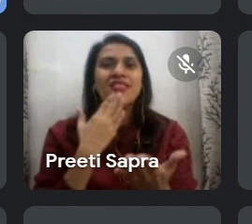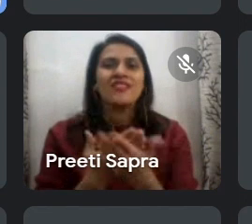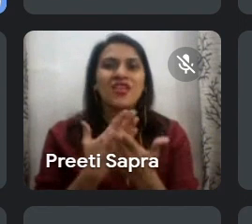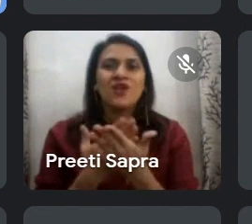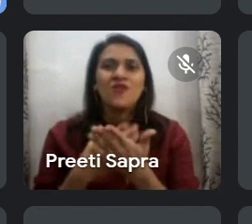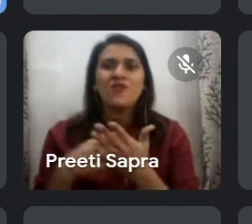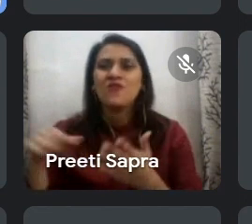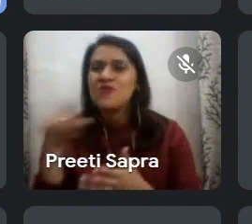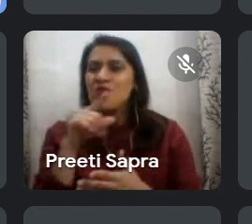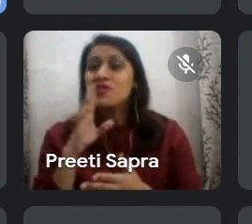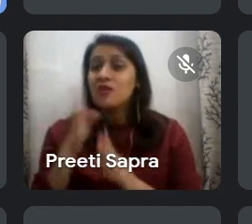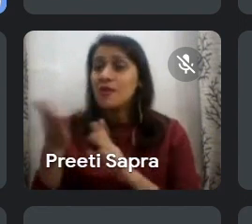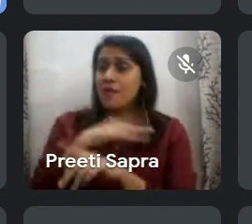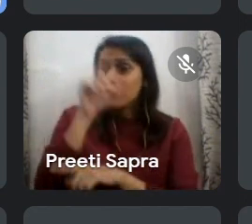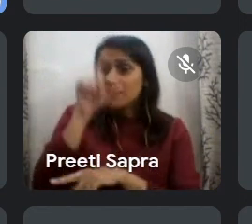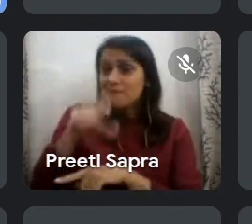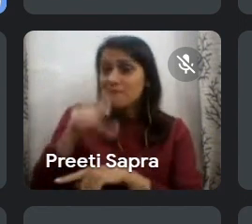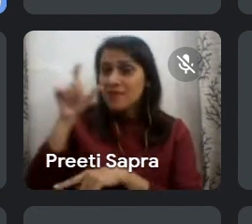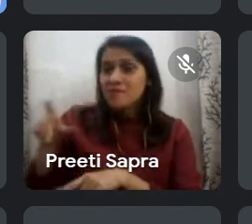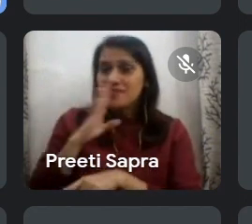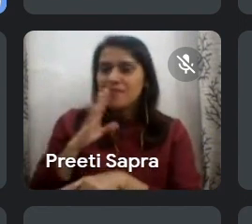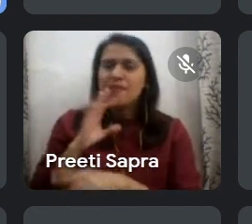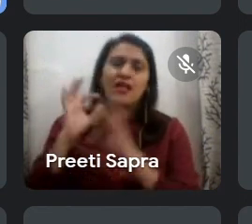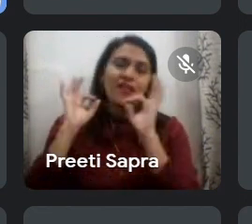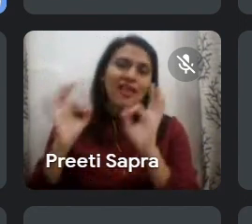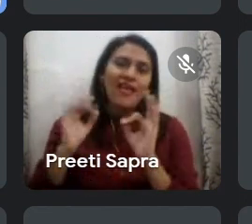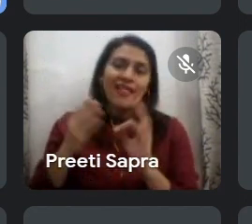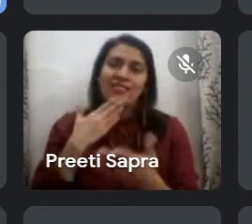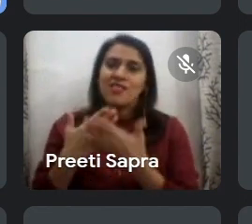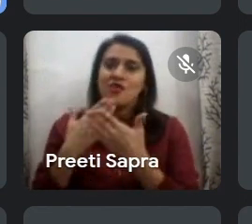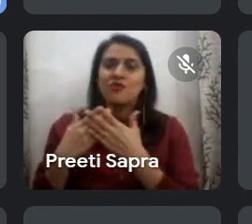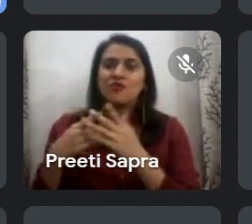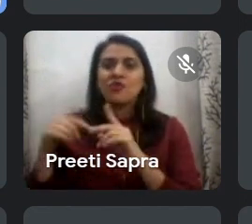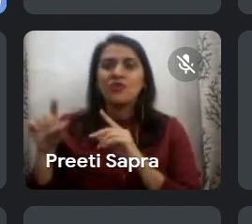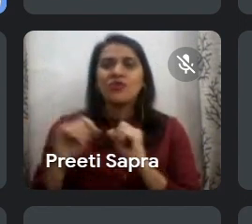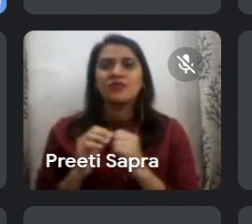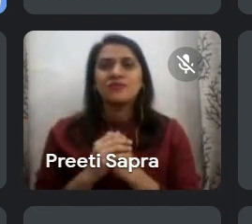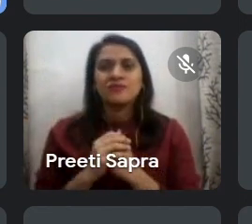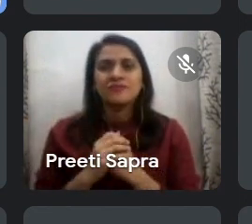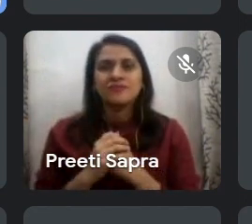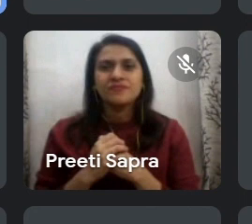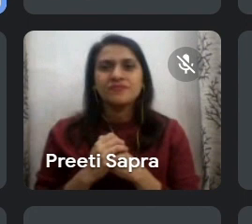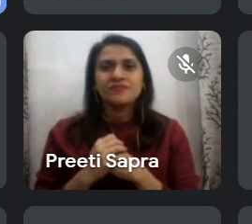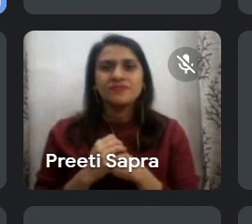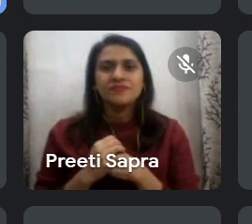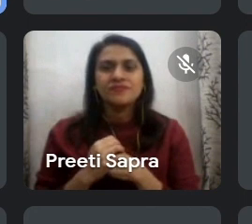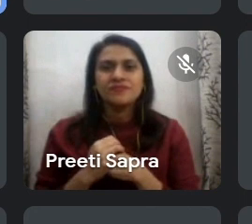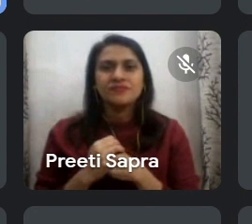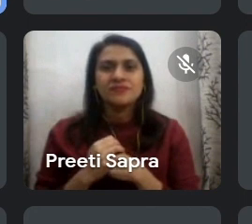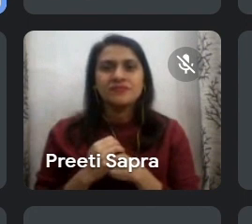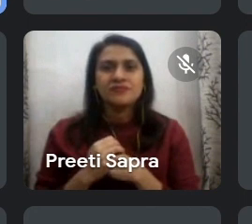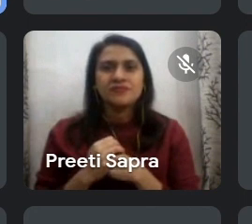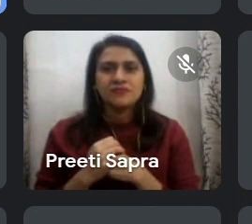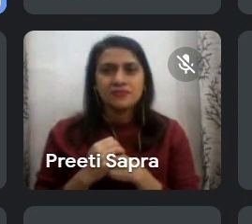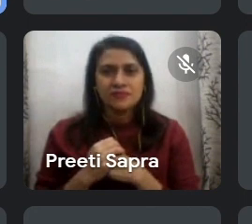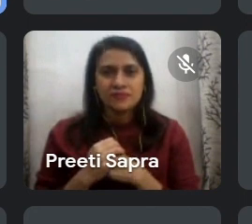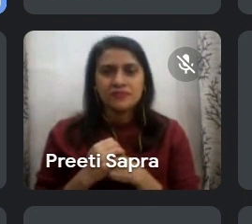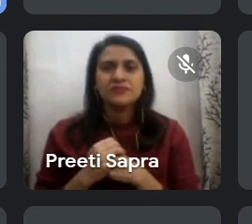all of the speakers. All of them very much did highlight different aspects of being